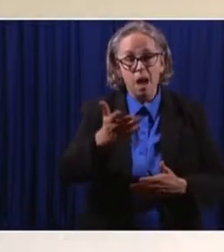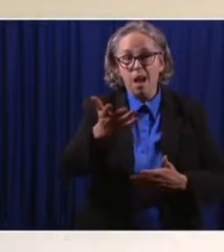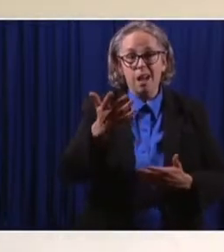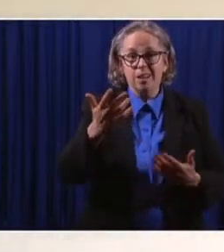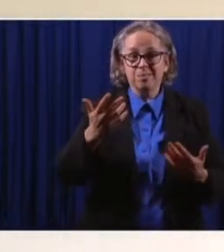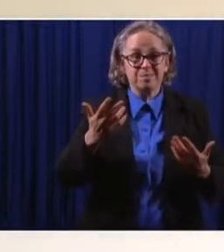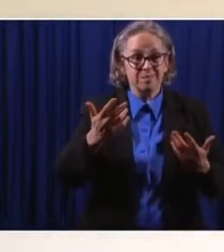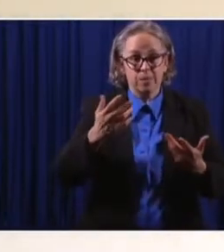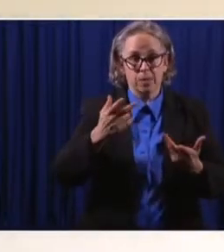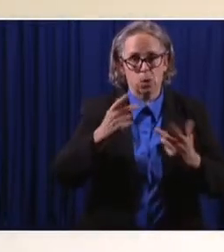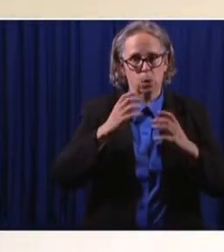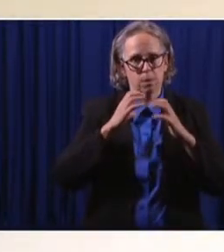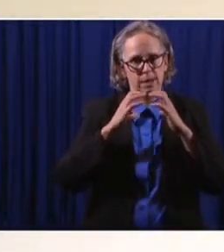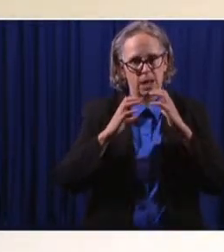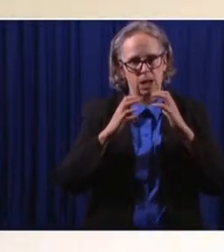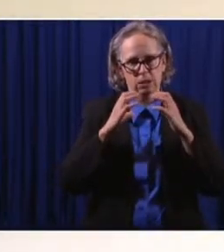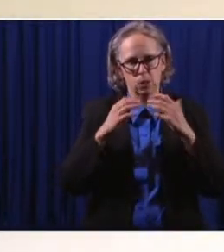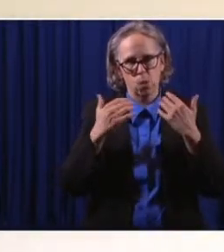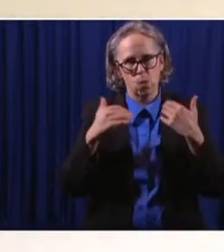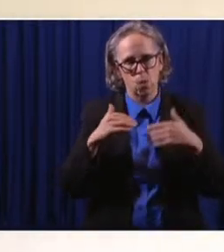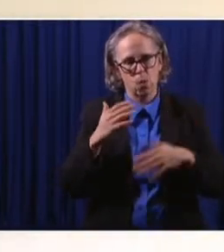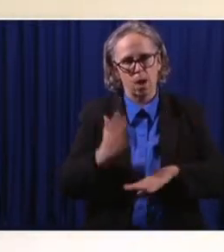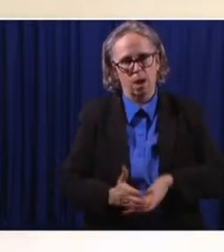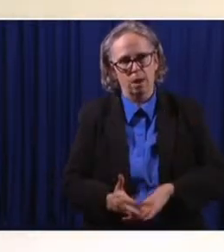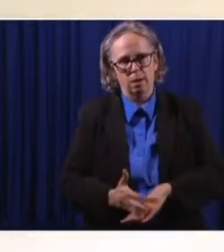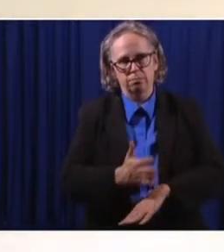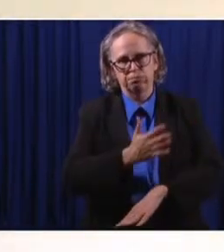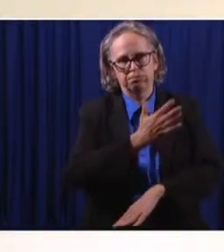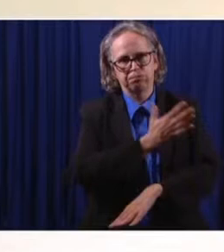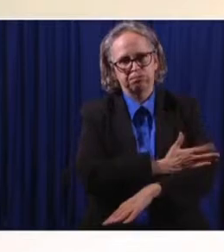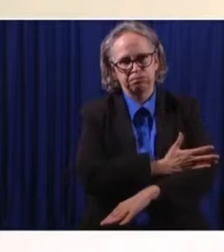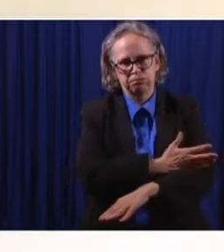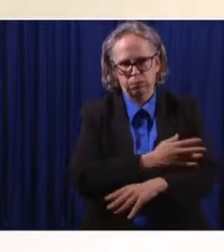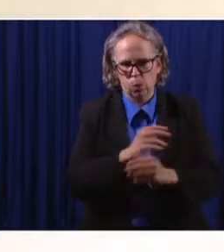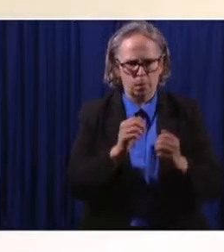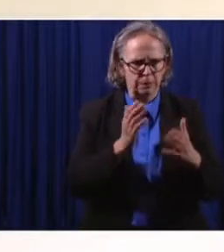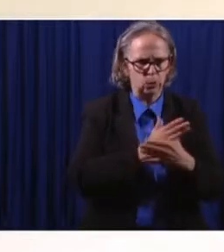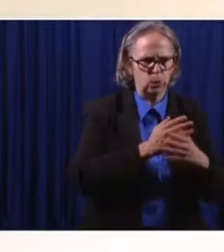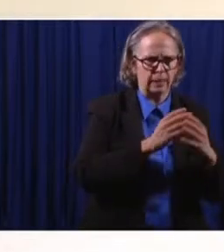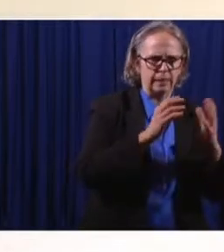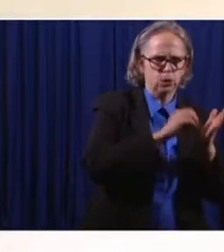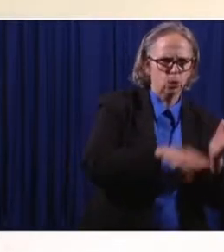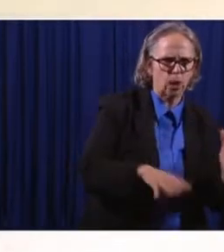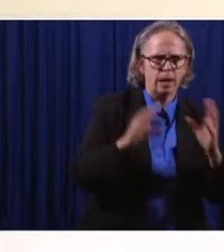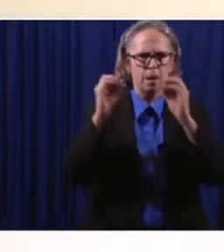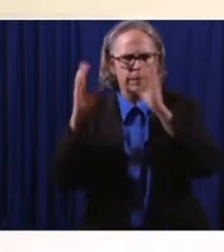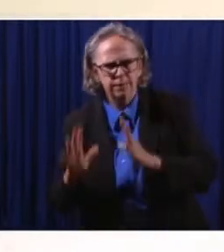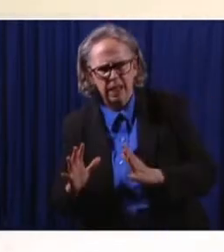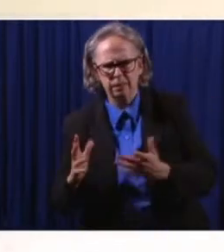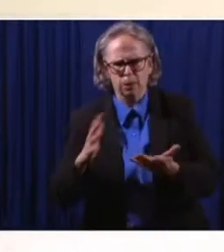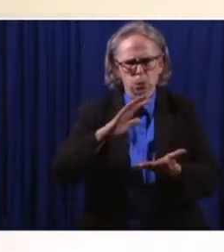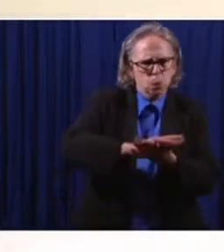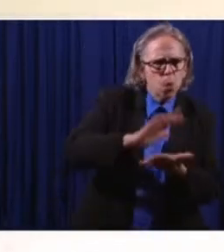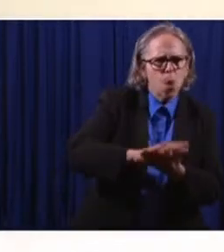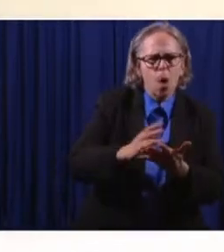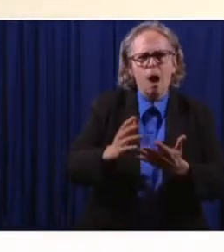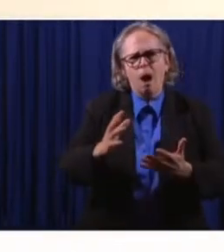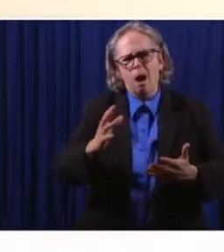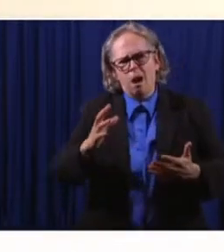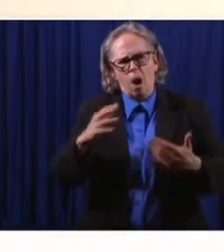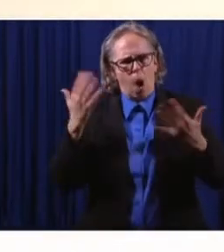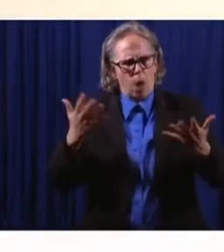professors and faculty members or the higher administration at our institution, it's been a constant reassurance